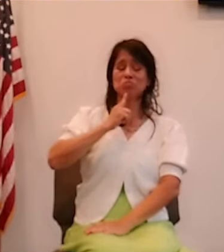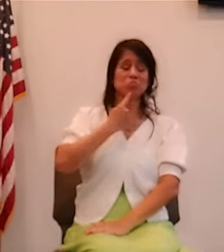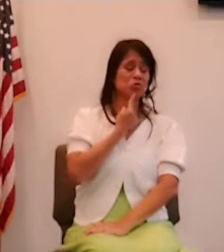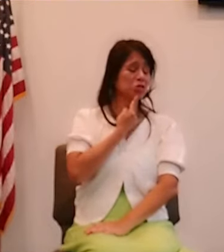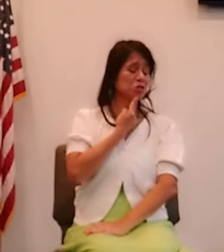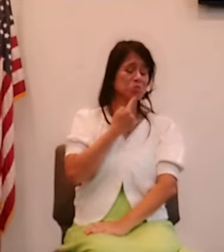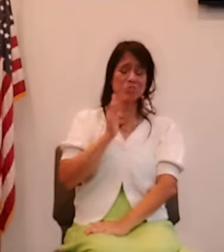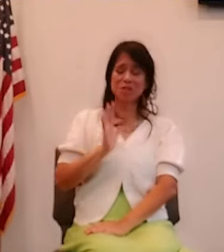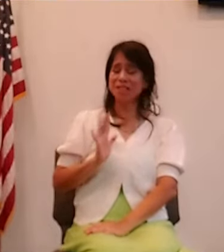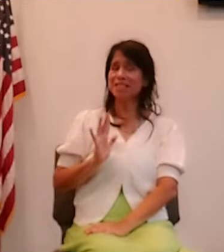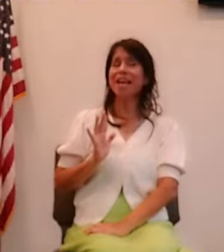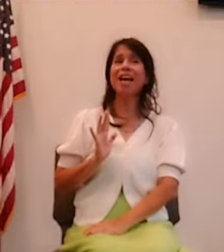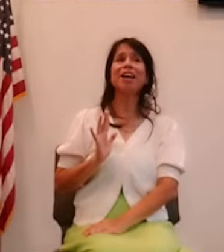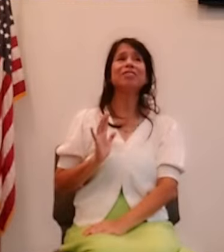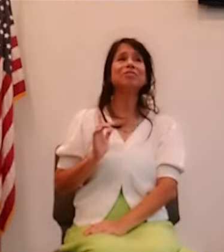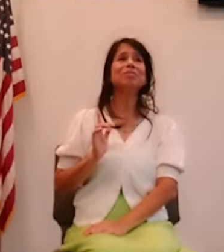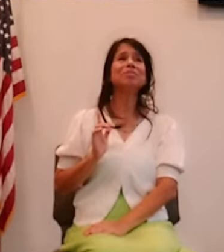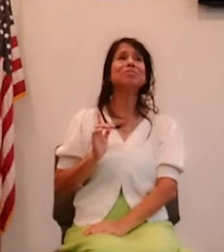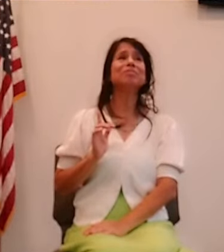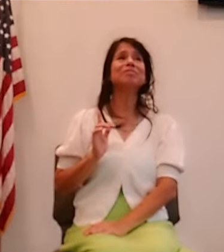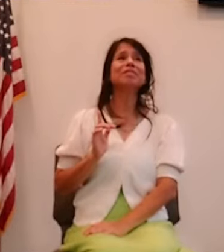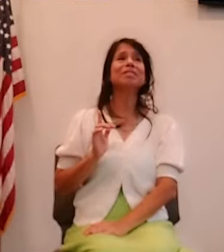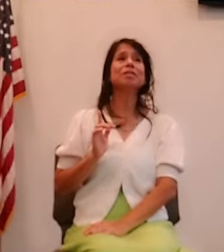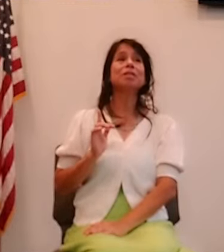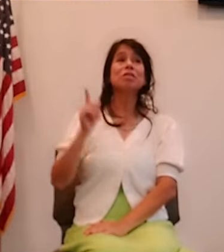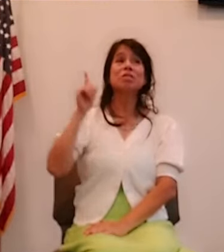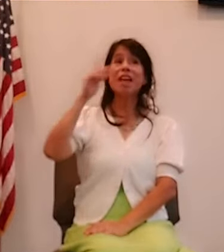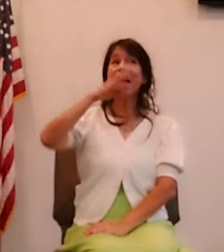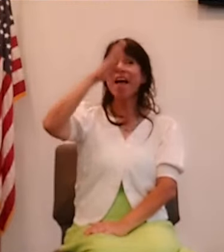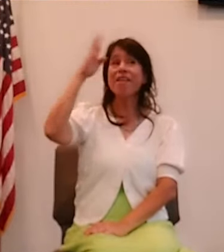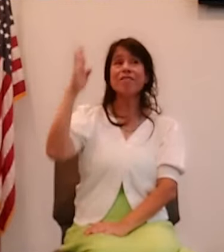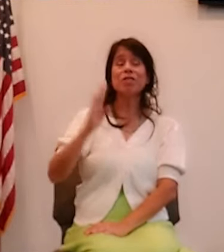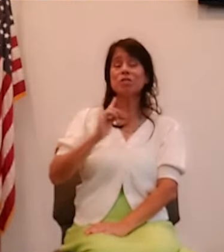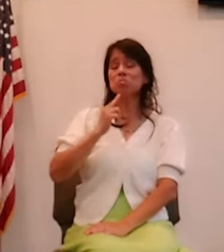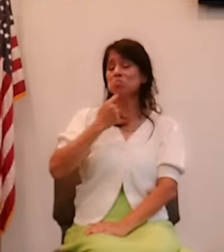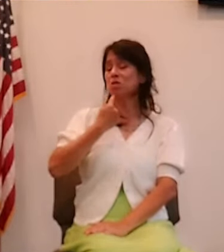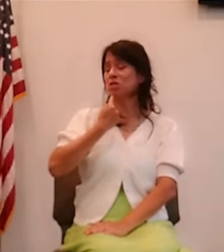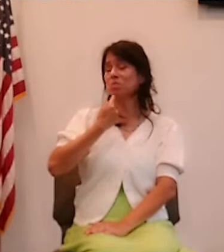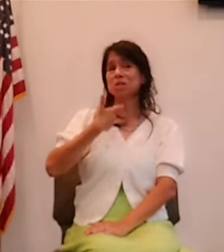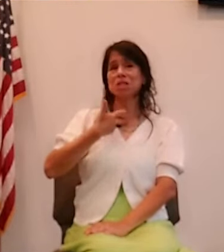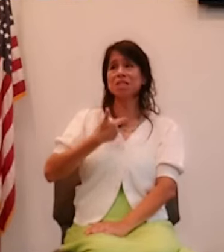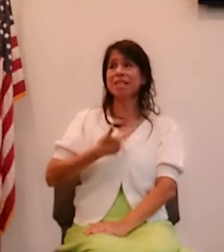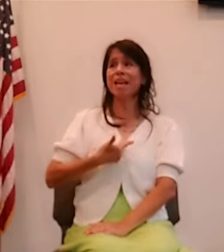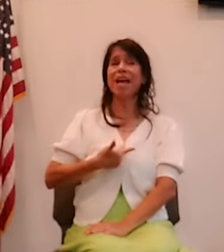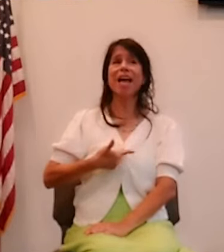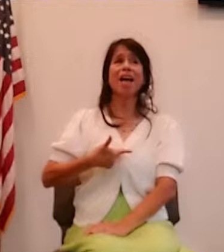never let me down. He'll never let me